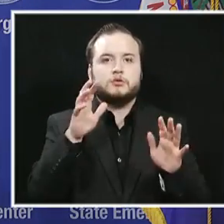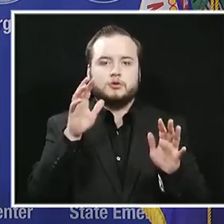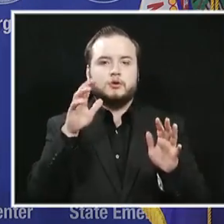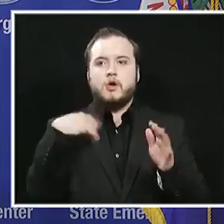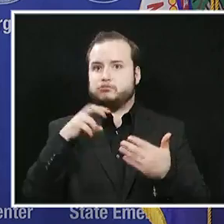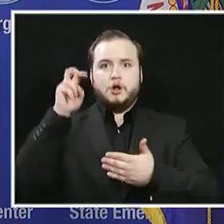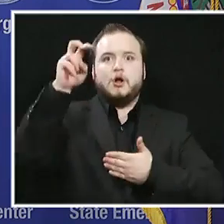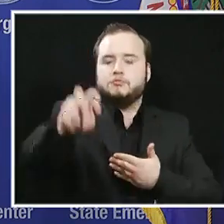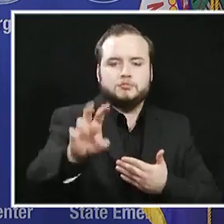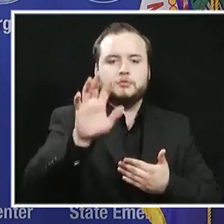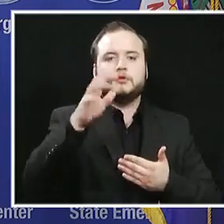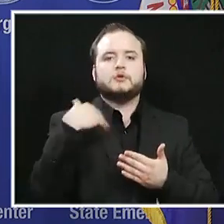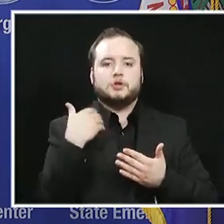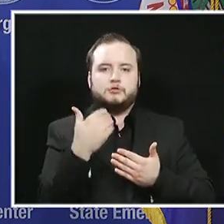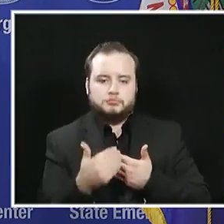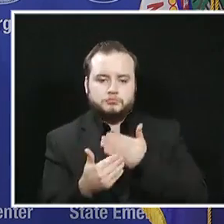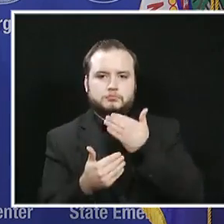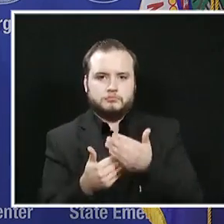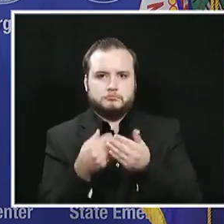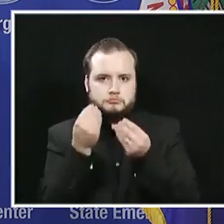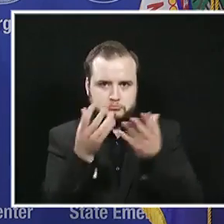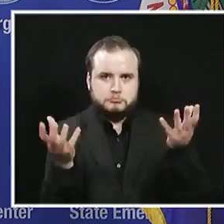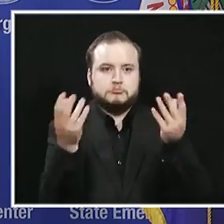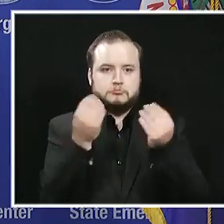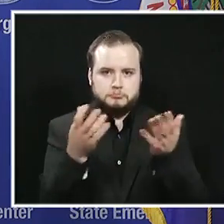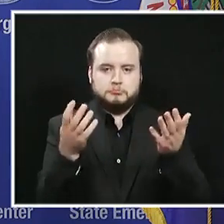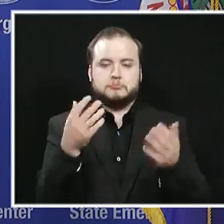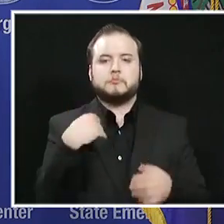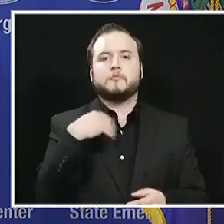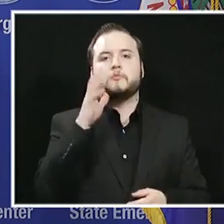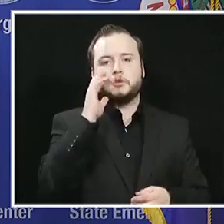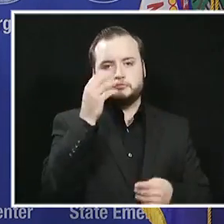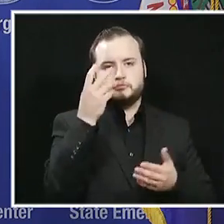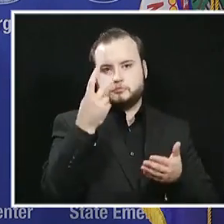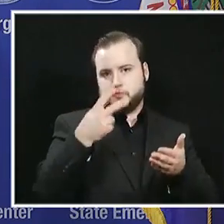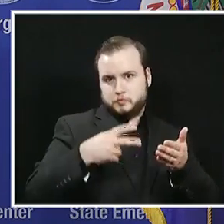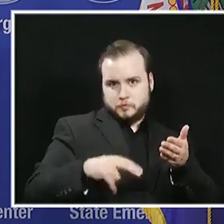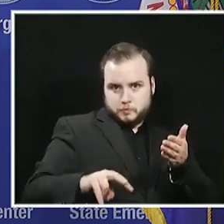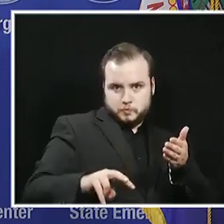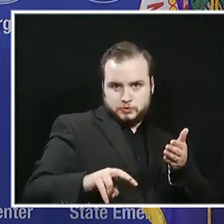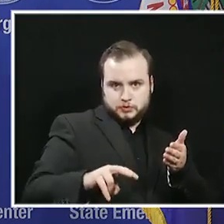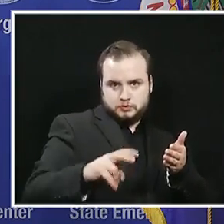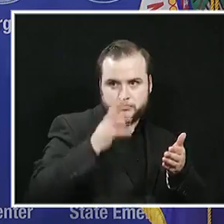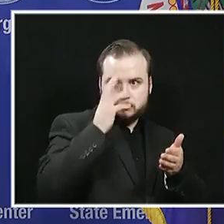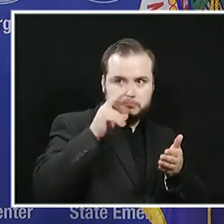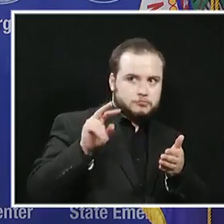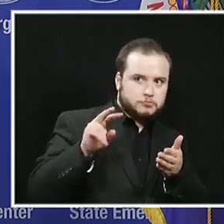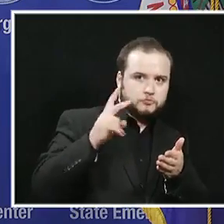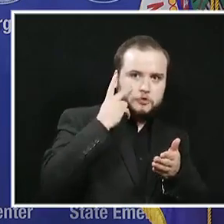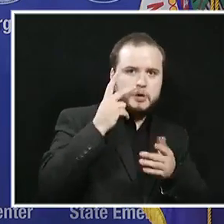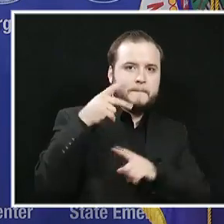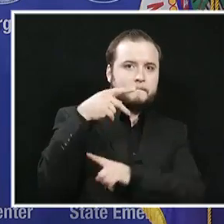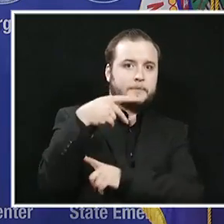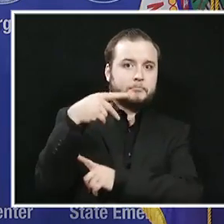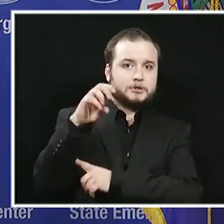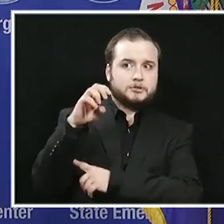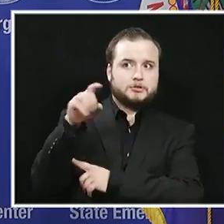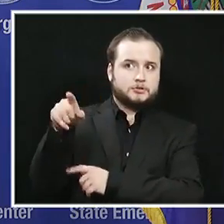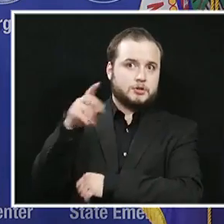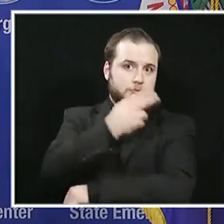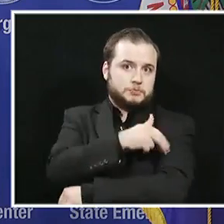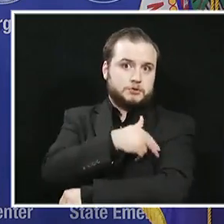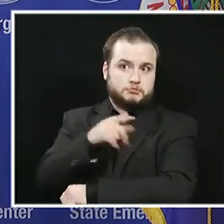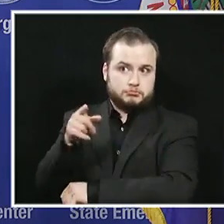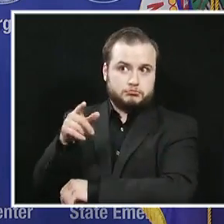see this next 2 weeks. I saw the PPE in the hospital buildup. I saw the testing, tracing, and thinking about getting